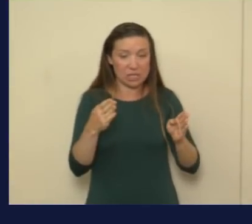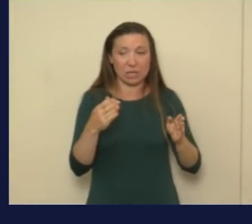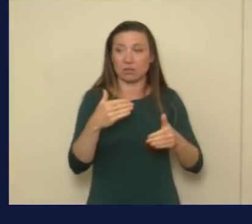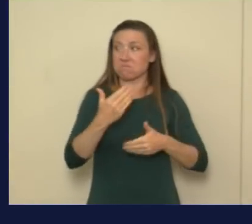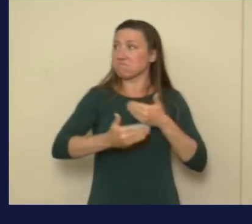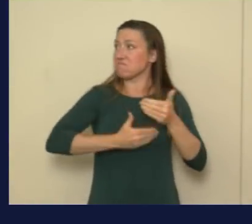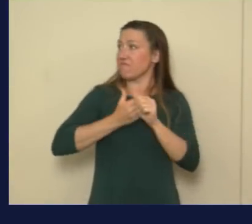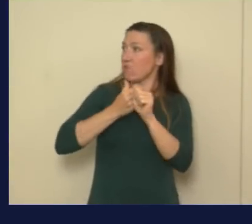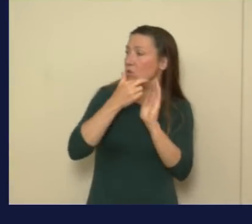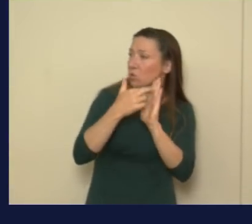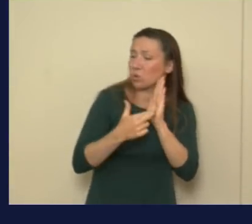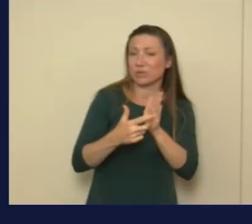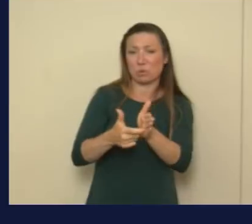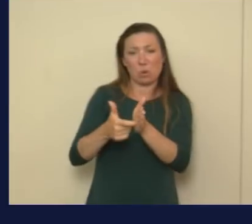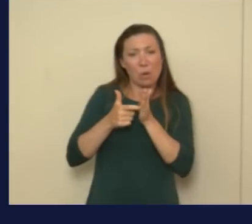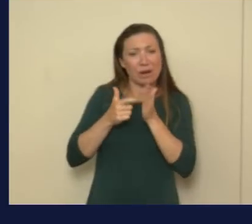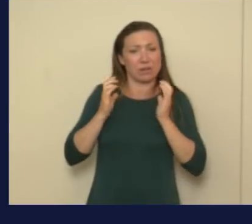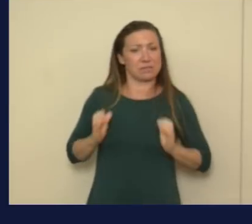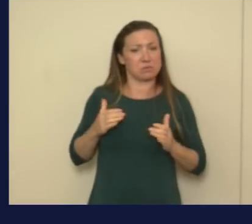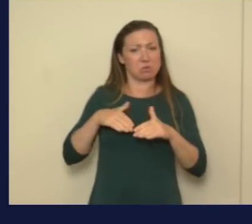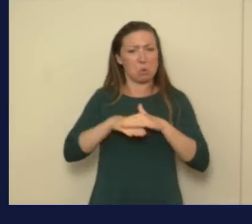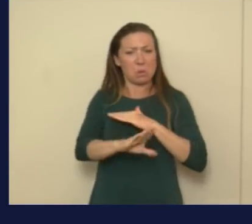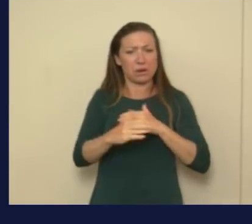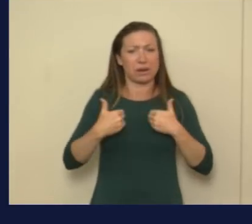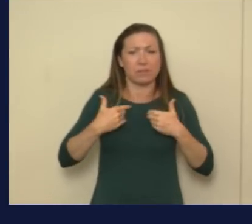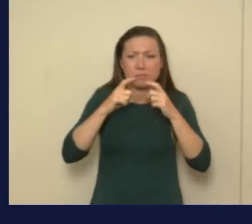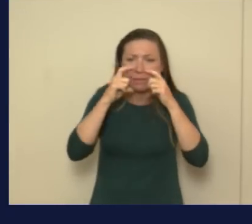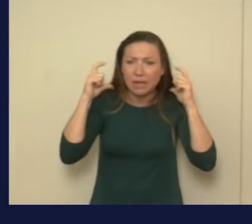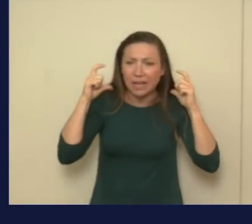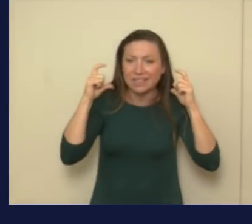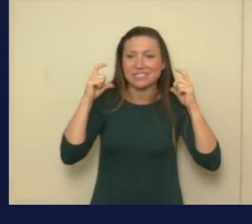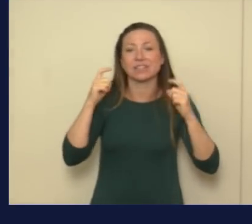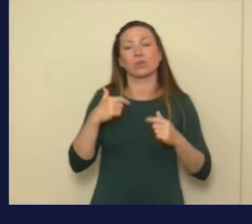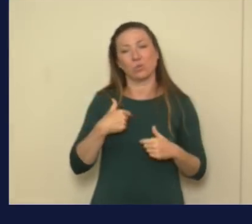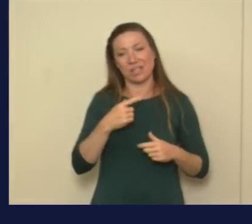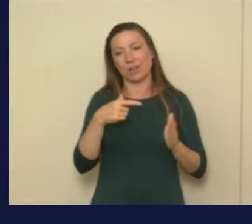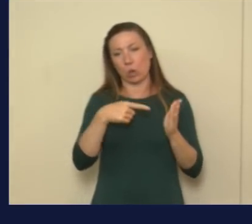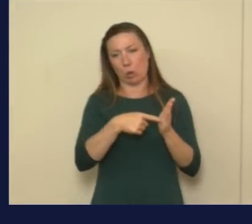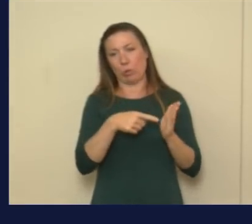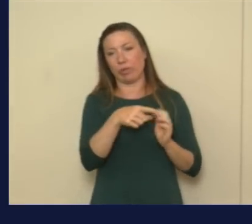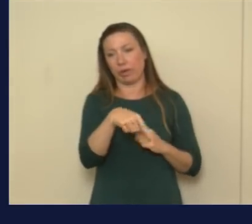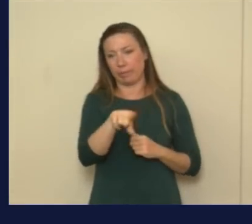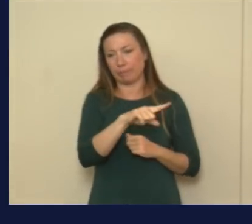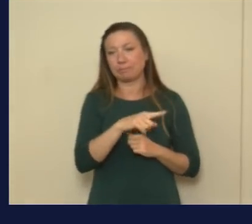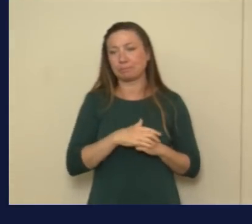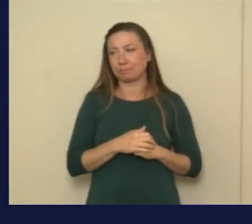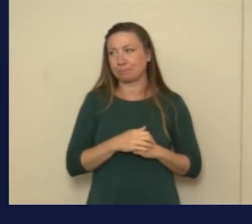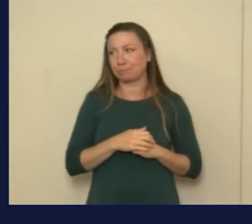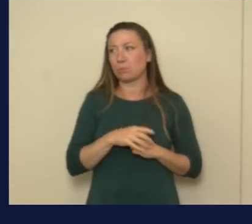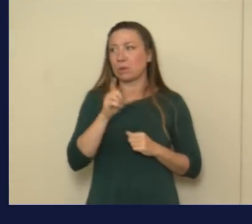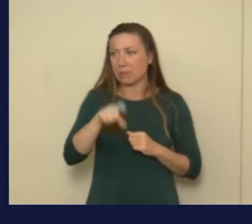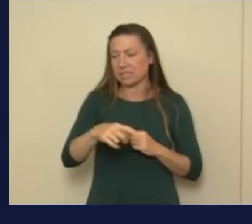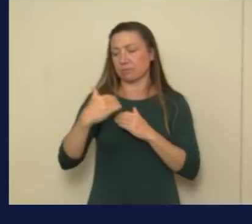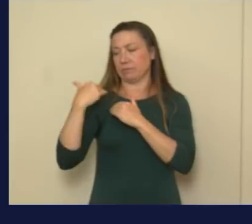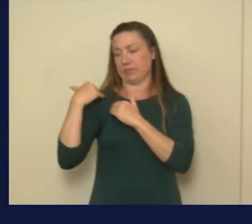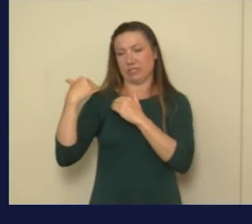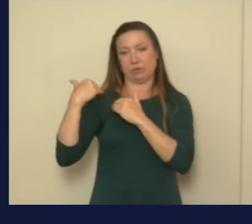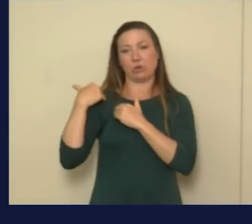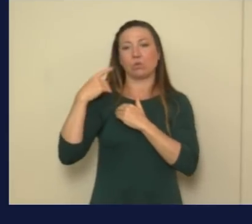to make sure that, in fact, we are all credible and accountable and in this together. So, key